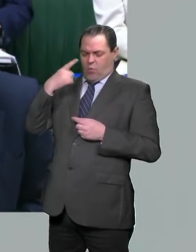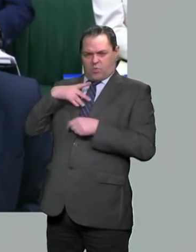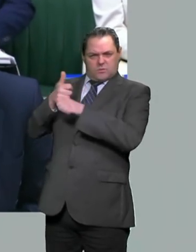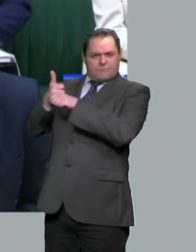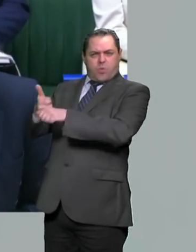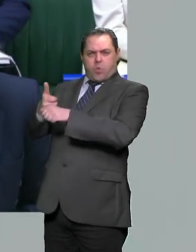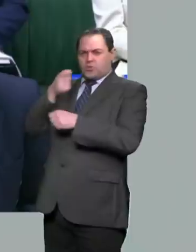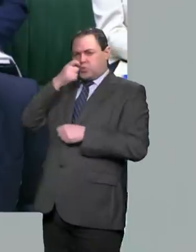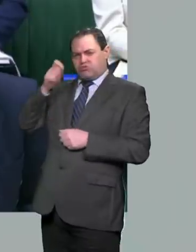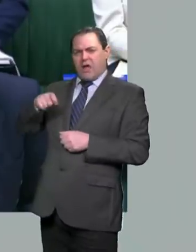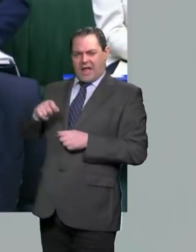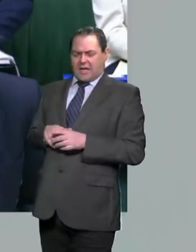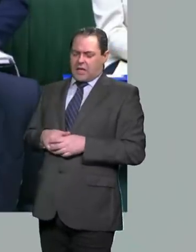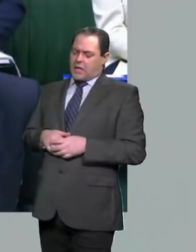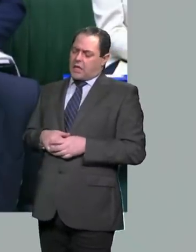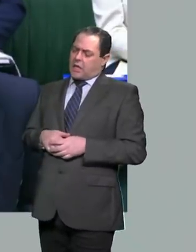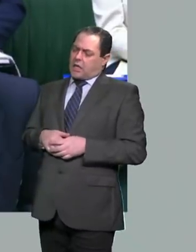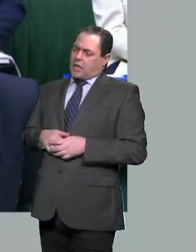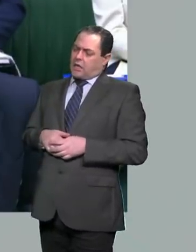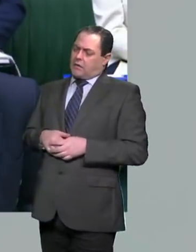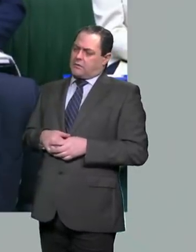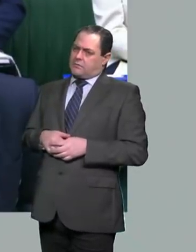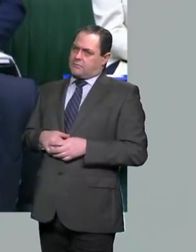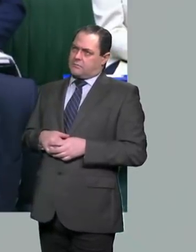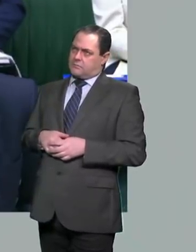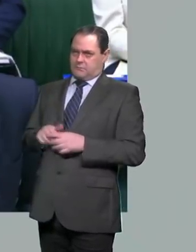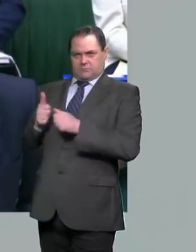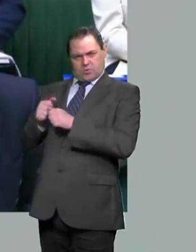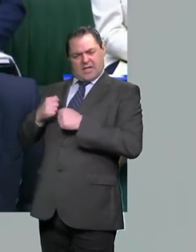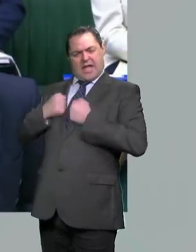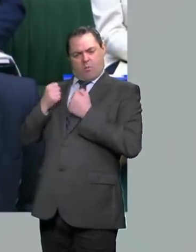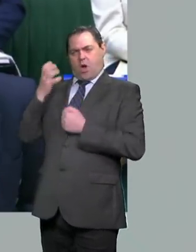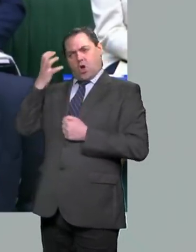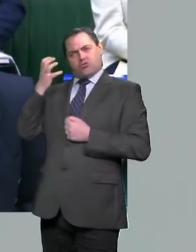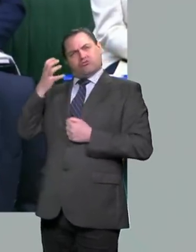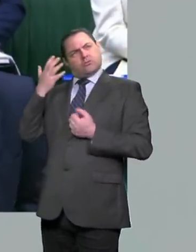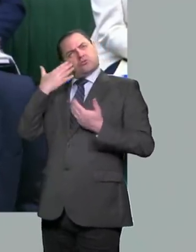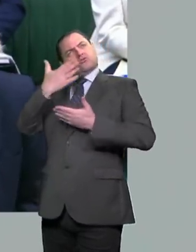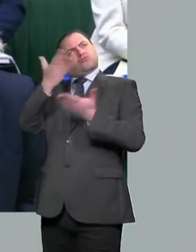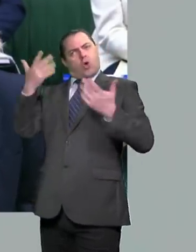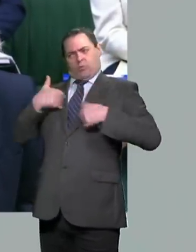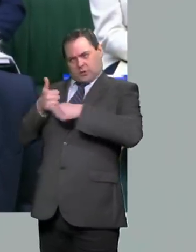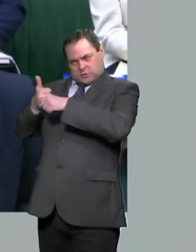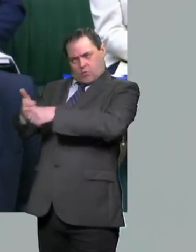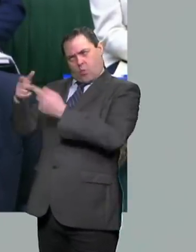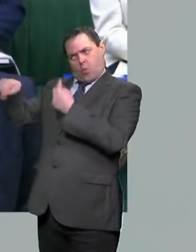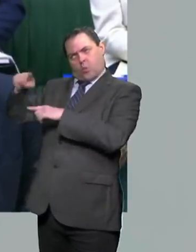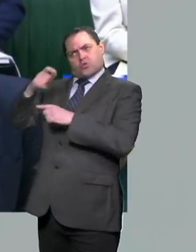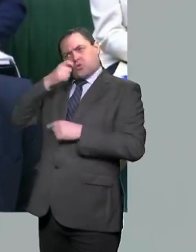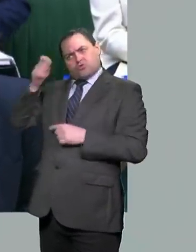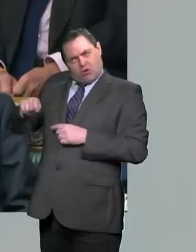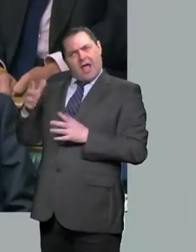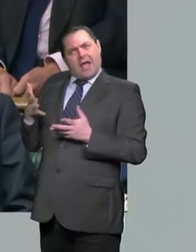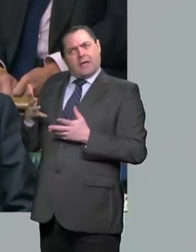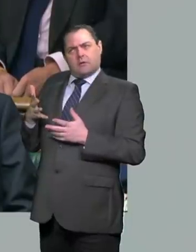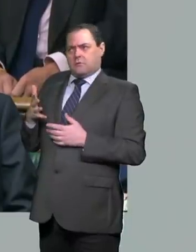shoulder with Ukraine, for the House, for our country to show that we stand with the people of Ukraine and we stand for